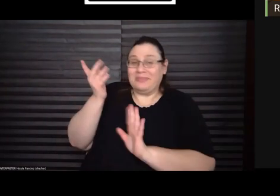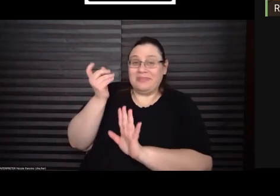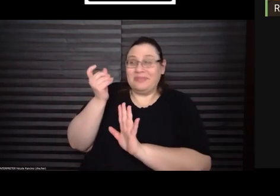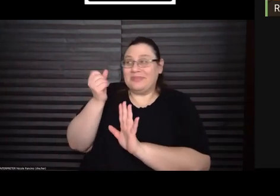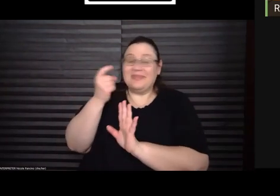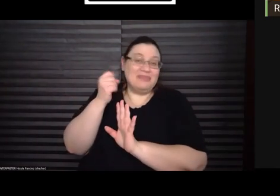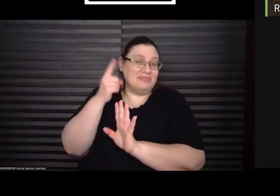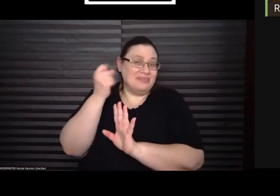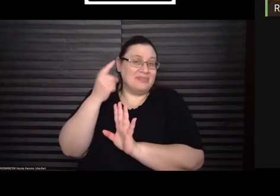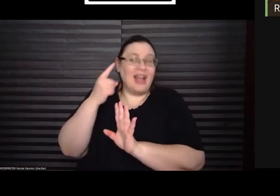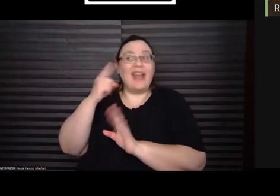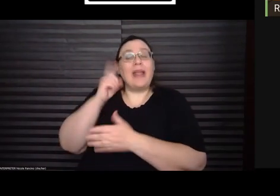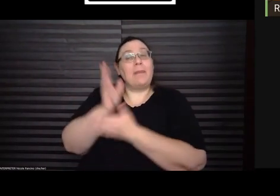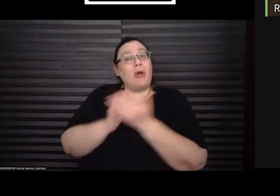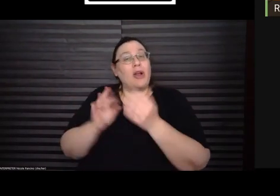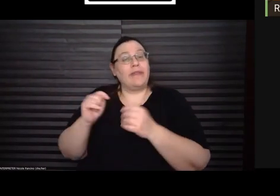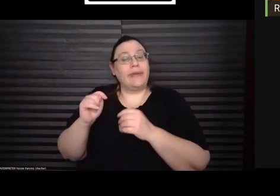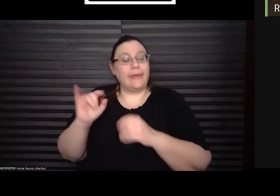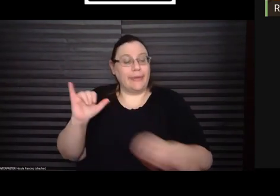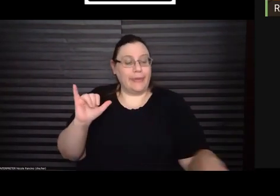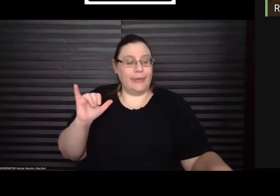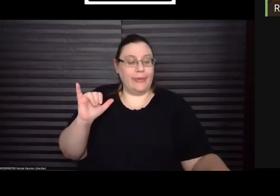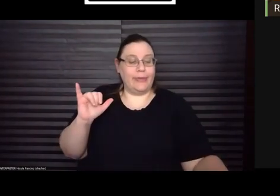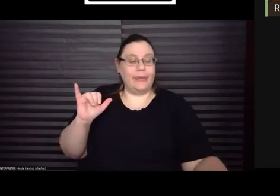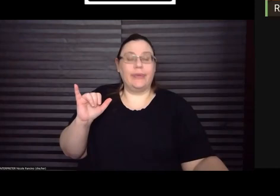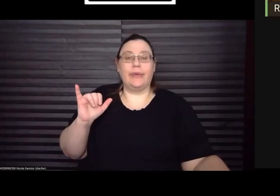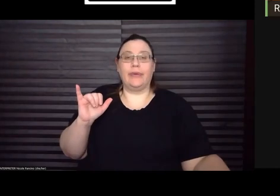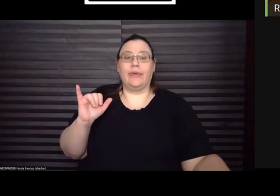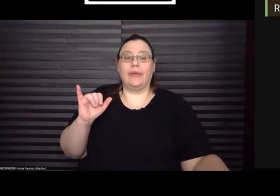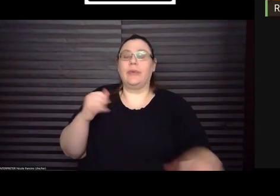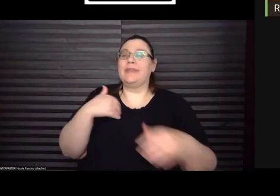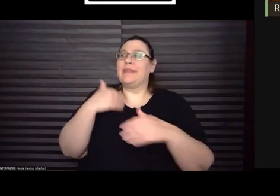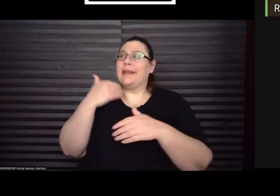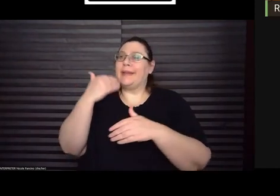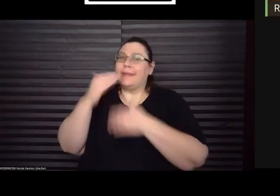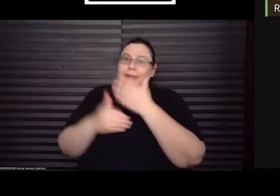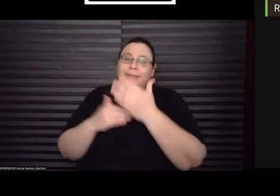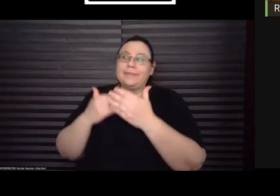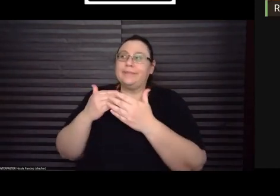No. I mean, that I do. I think part of it was also me working through